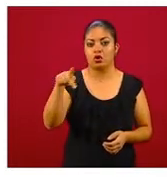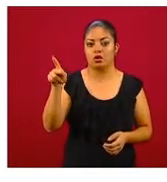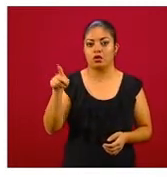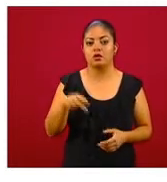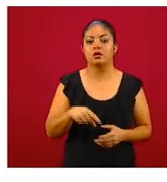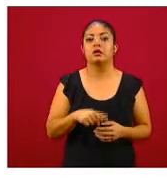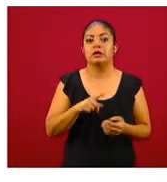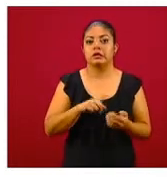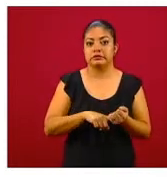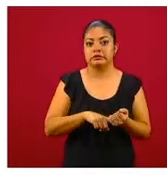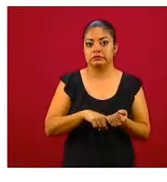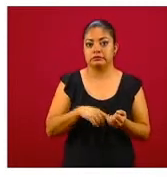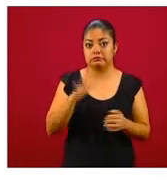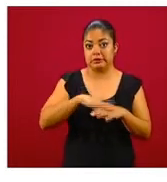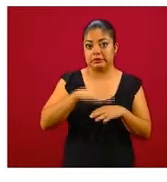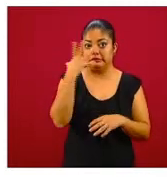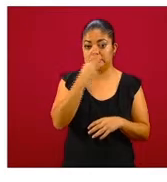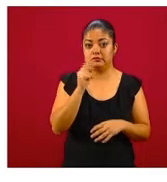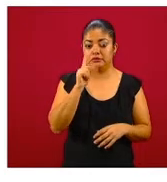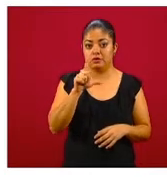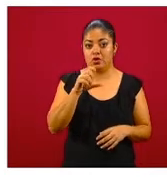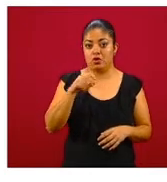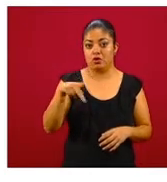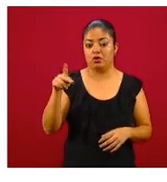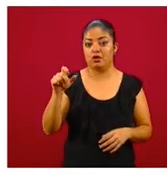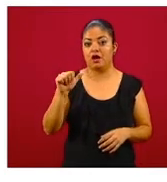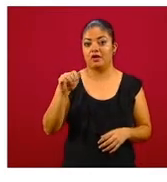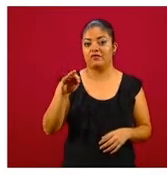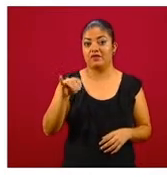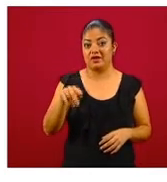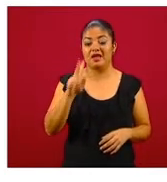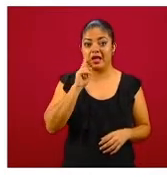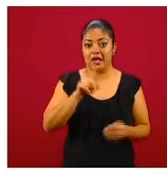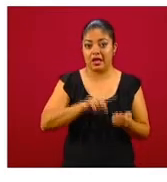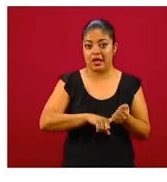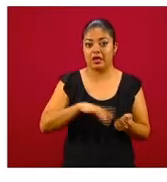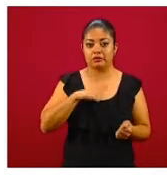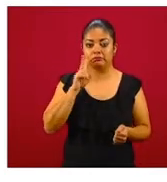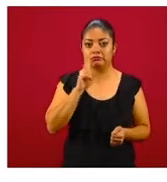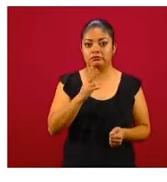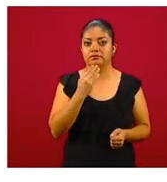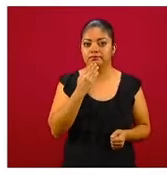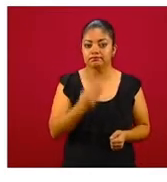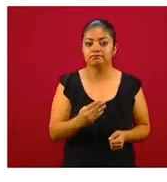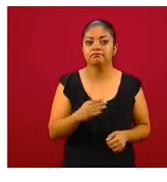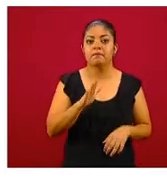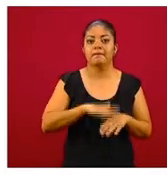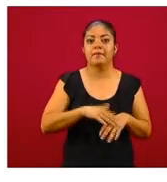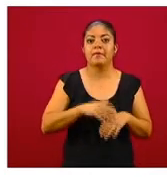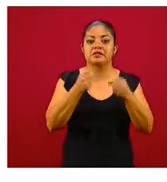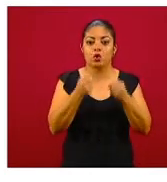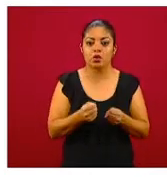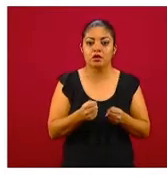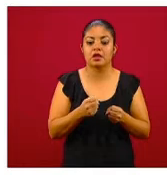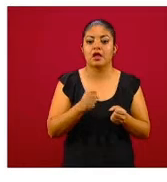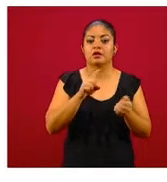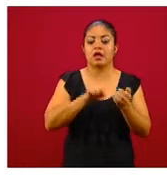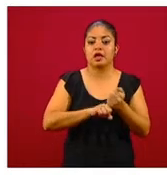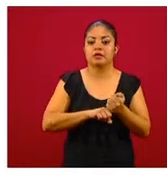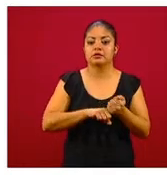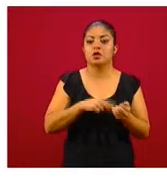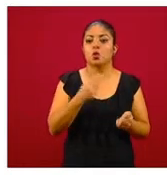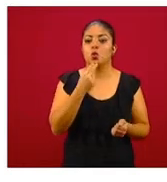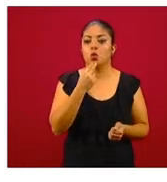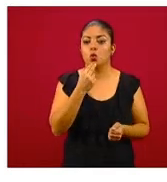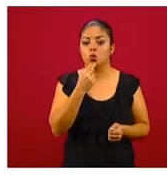support está from más bonita la aplicación, engineers who helped us tiene una with mejor its visibilidad, visibility, with how it tiene una looks, mejor its seguridad. design. Now Se it's more utiliza